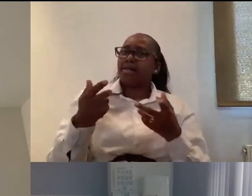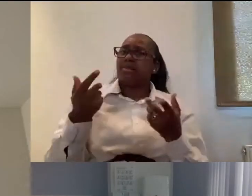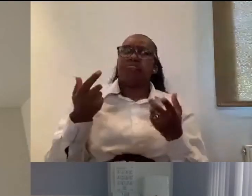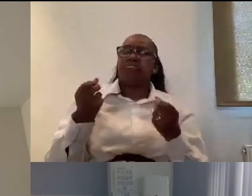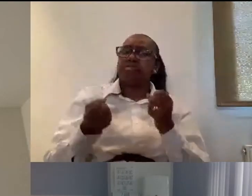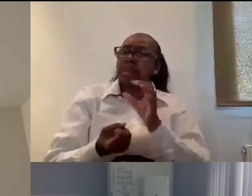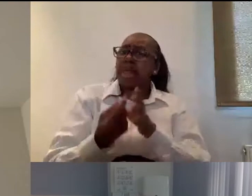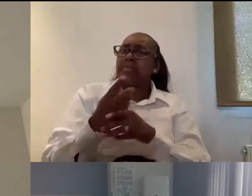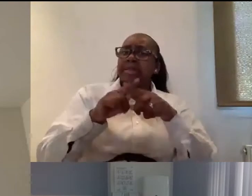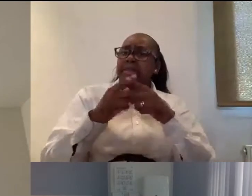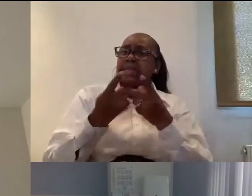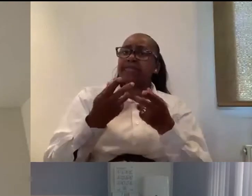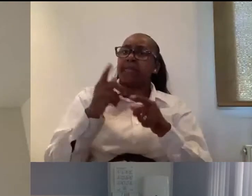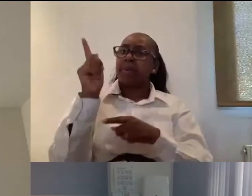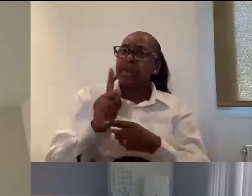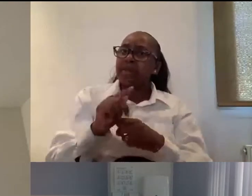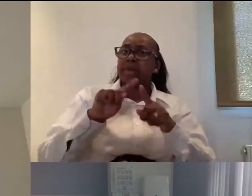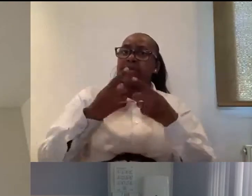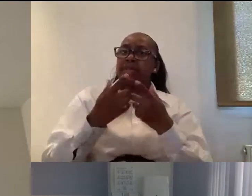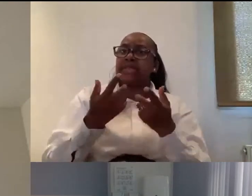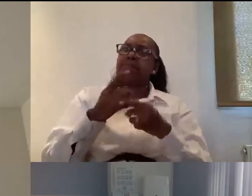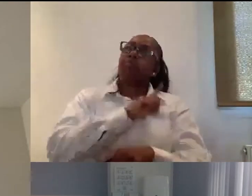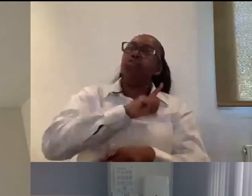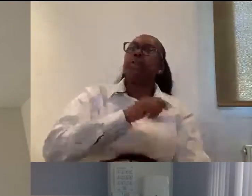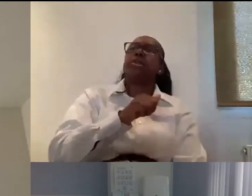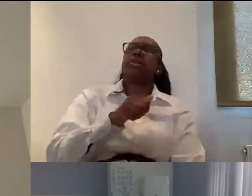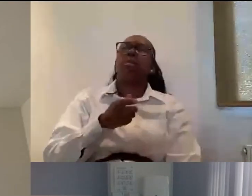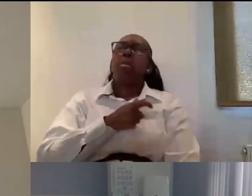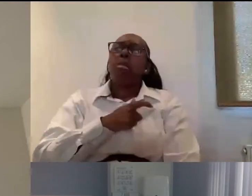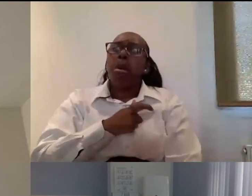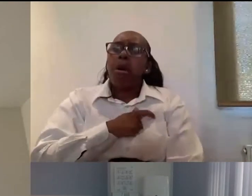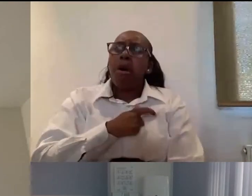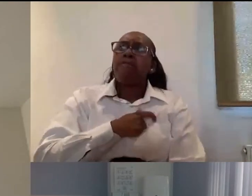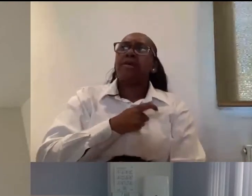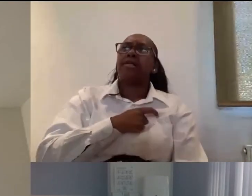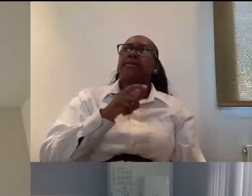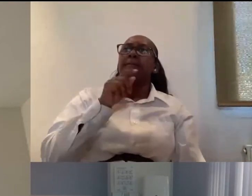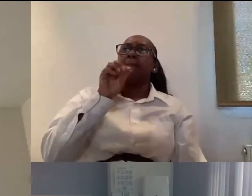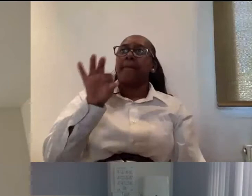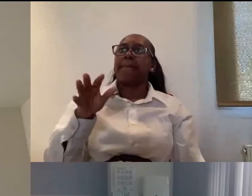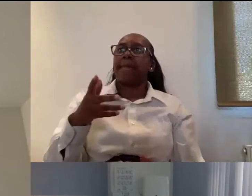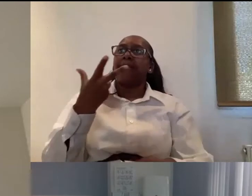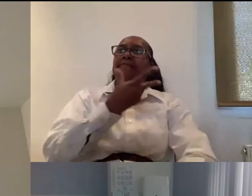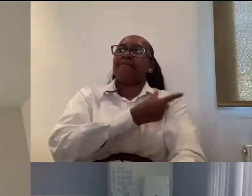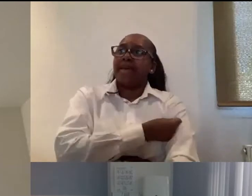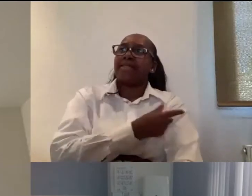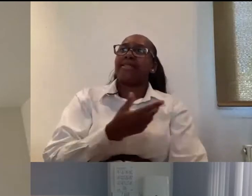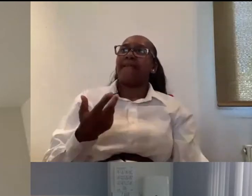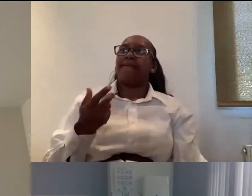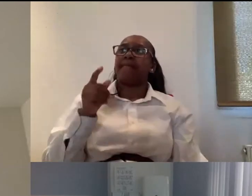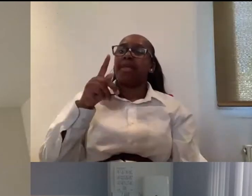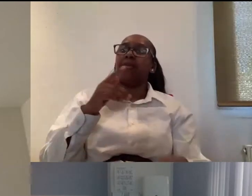different people have different reasons for being nervous or anxious about vaccination, particularly the